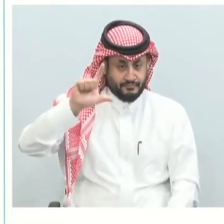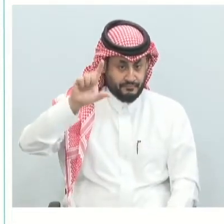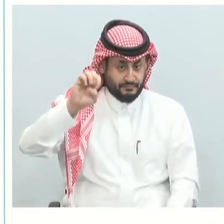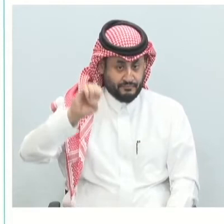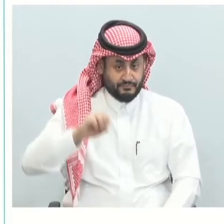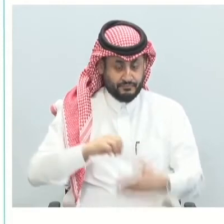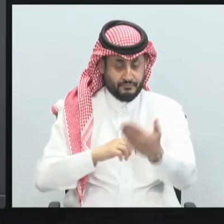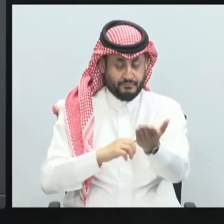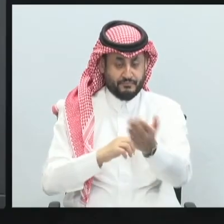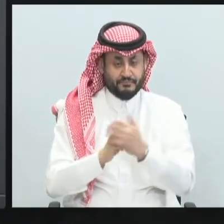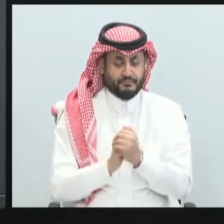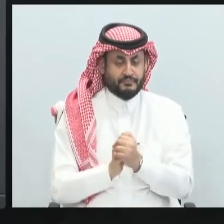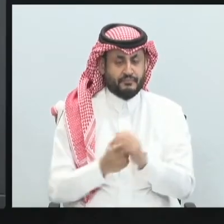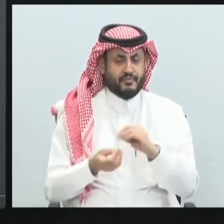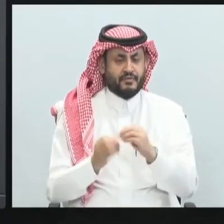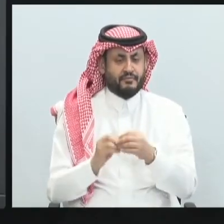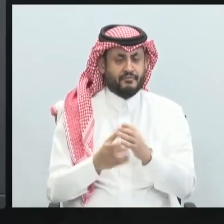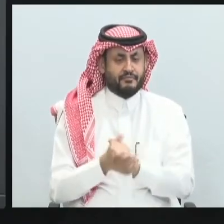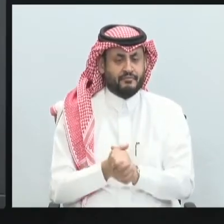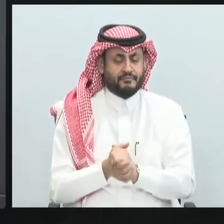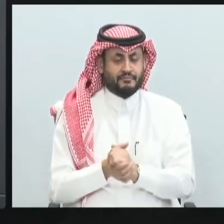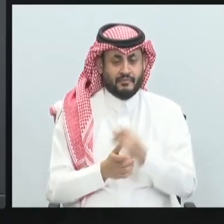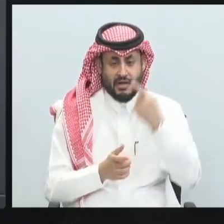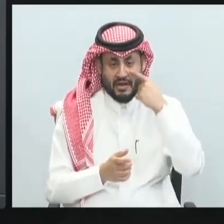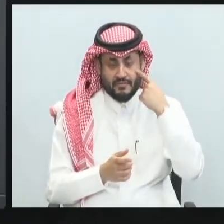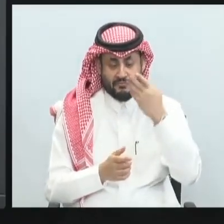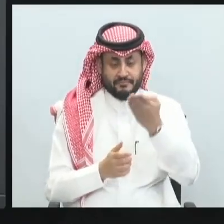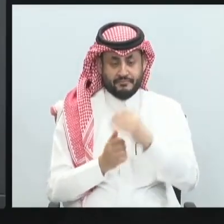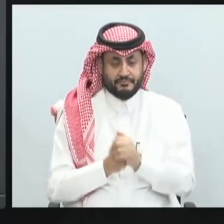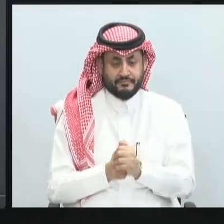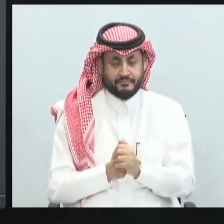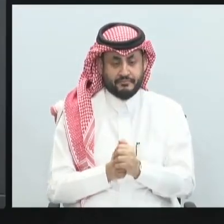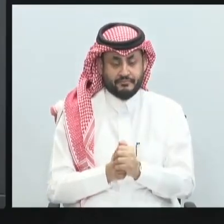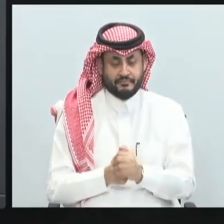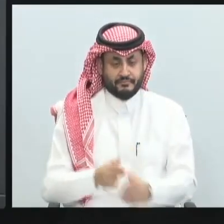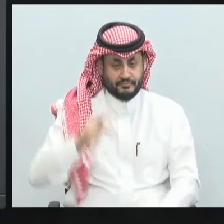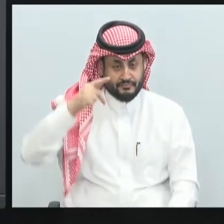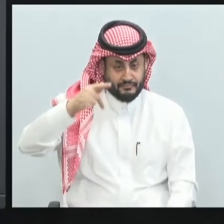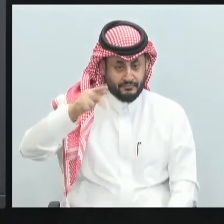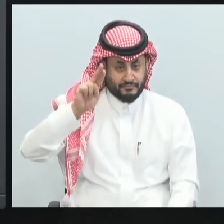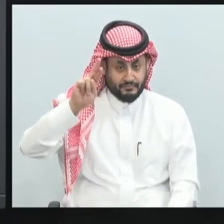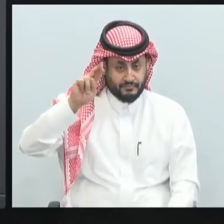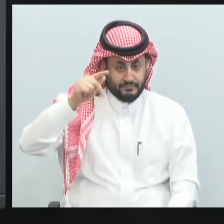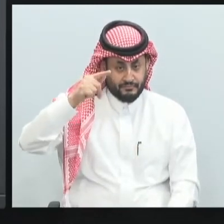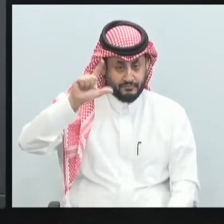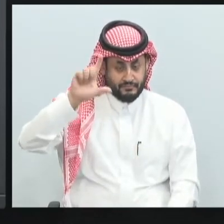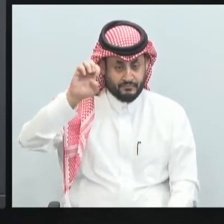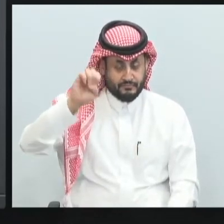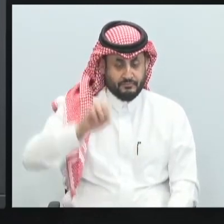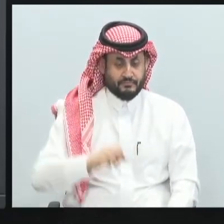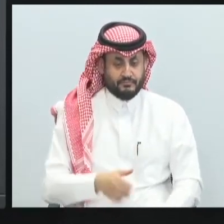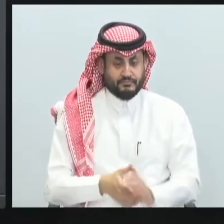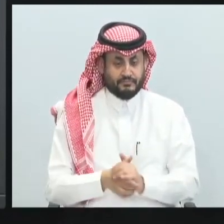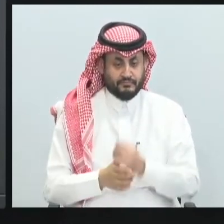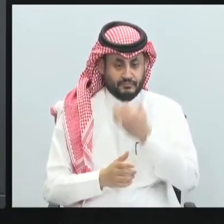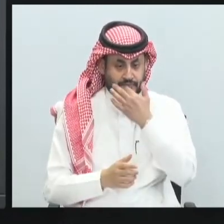today. Yes, what is the color here? Purple. Excellent. We have purple. Purple. Now, can you tell me